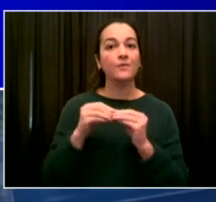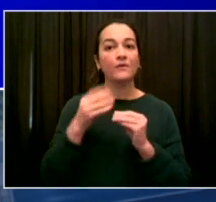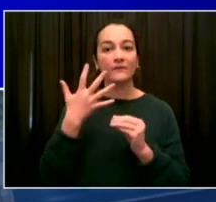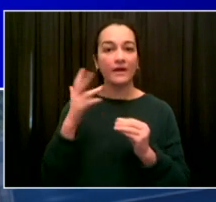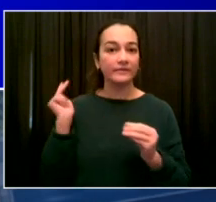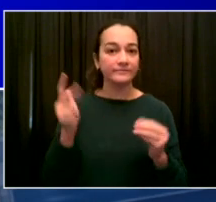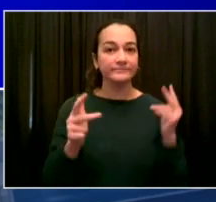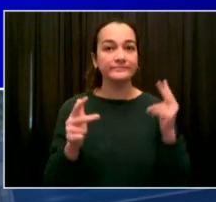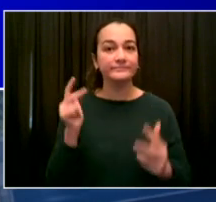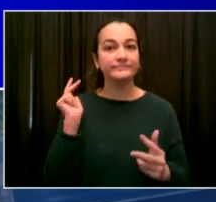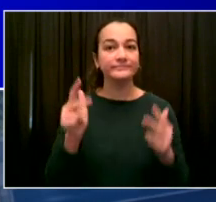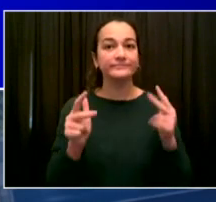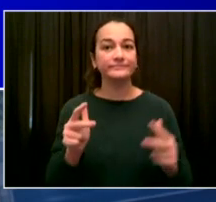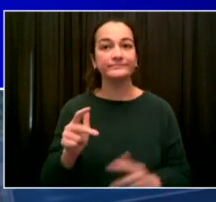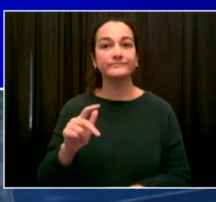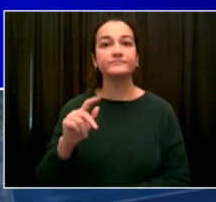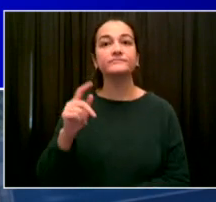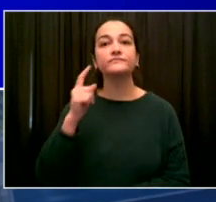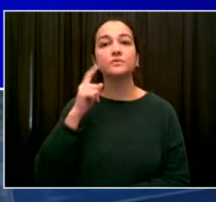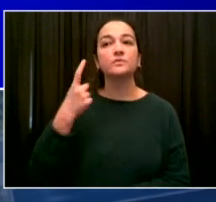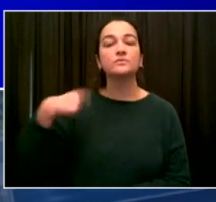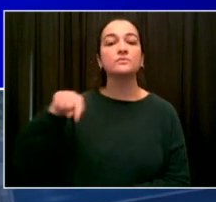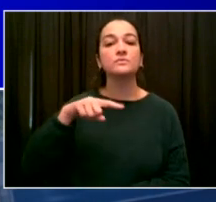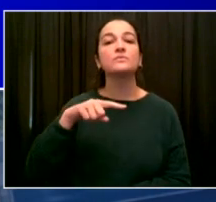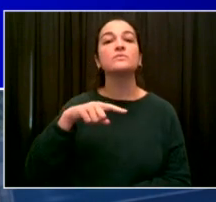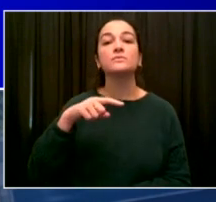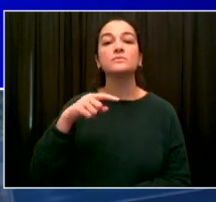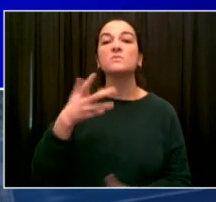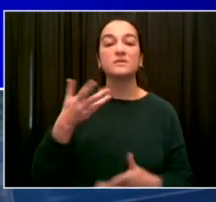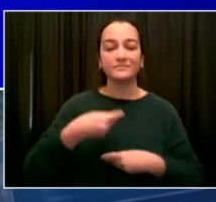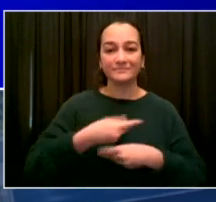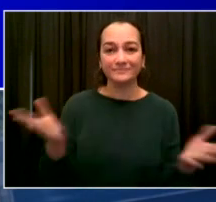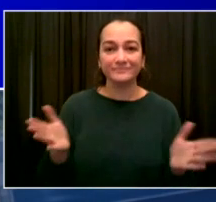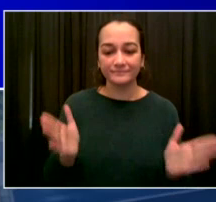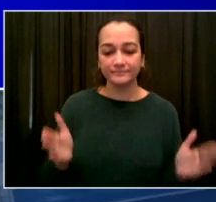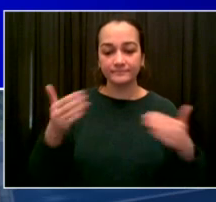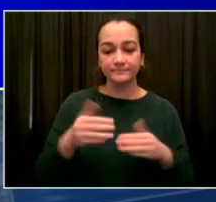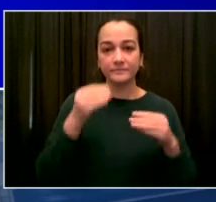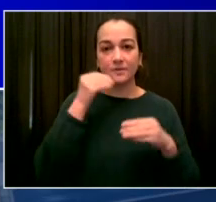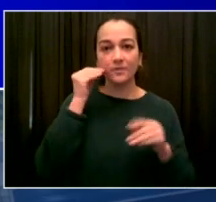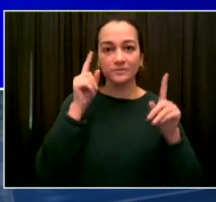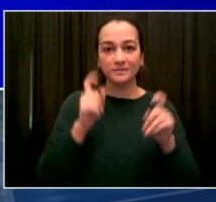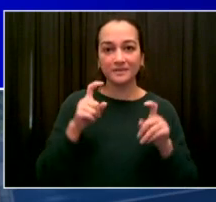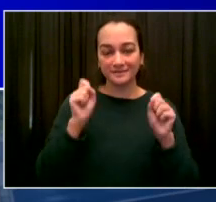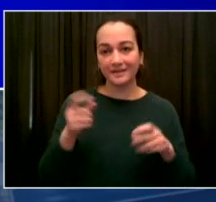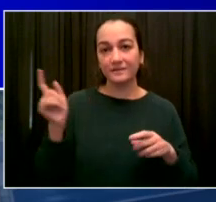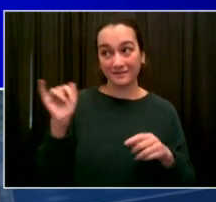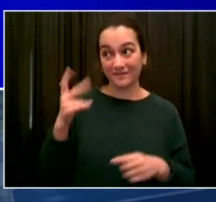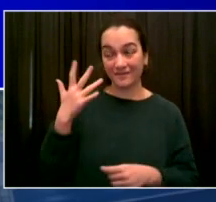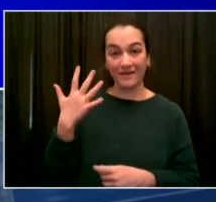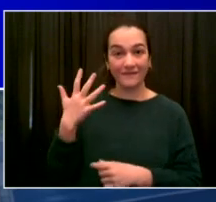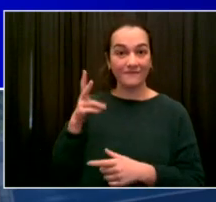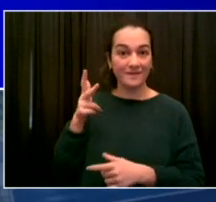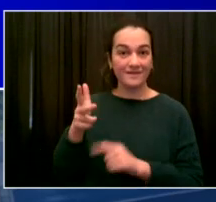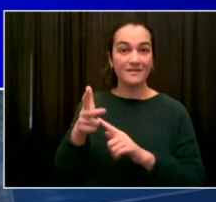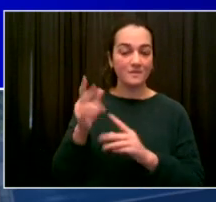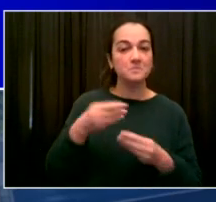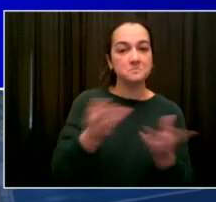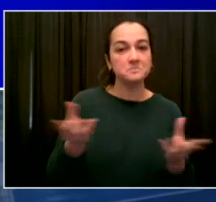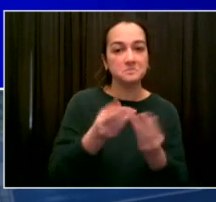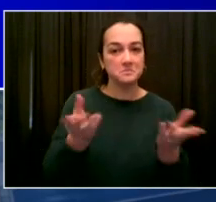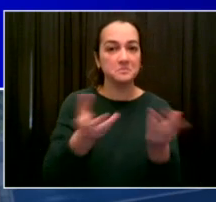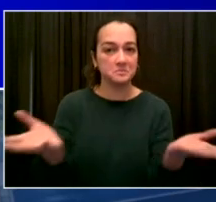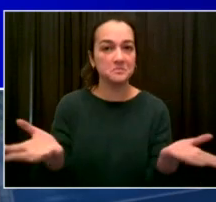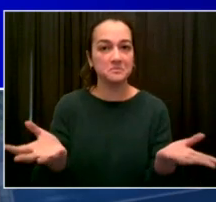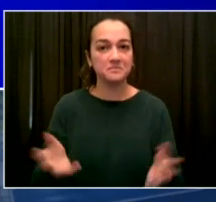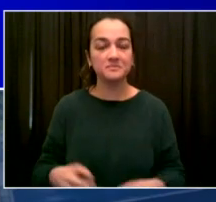course, for those who can go to one of the testing sites, get the PCR test. That's great, but we want to make sure more and